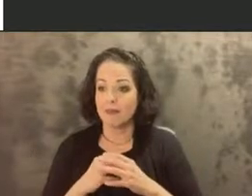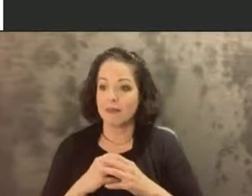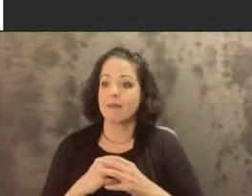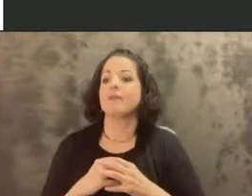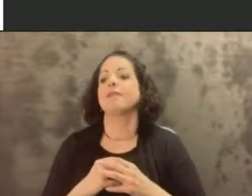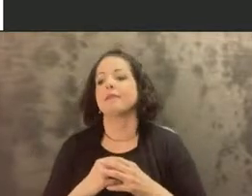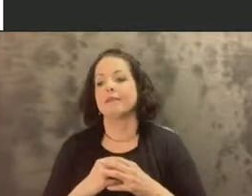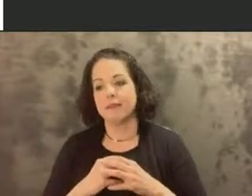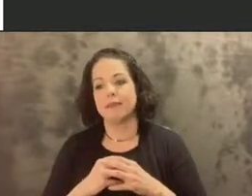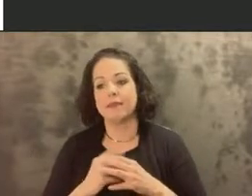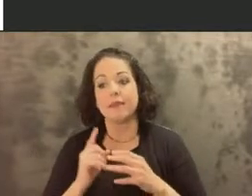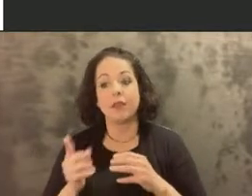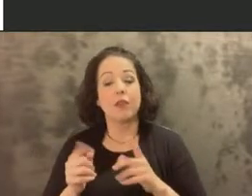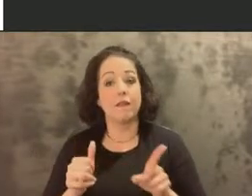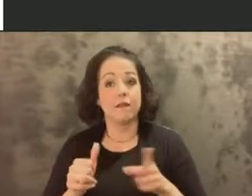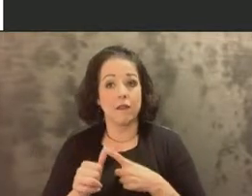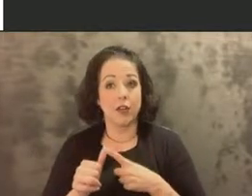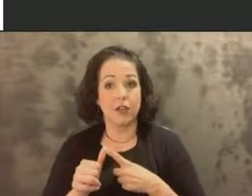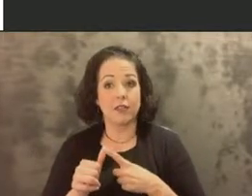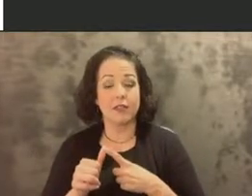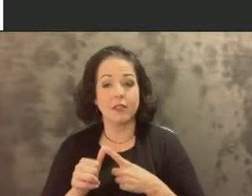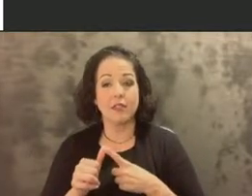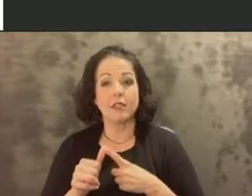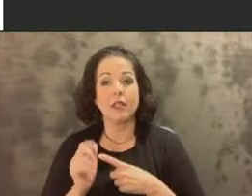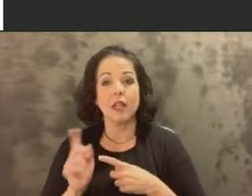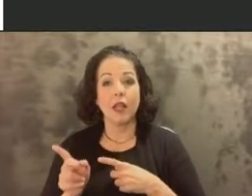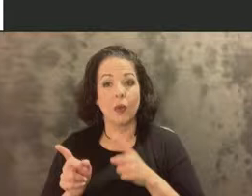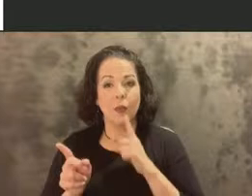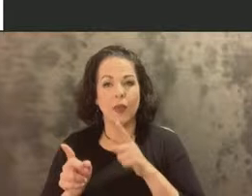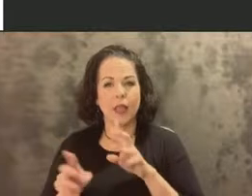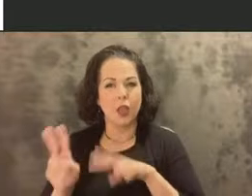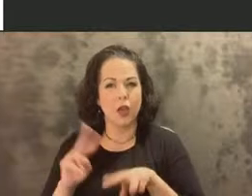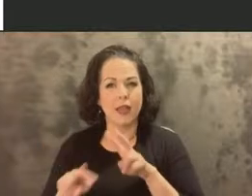Thank you. So the first one is really looking at,